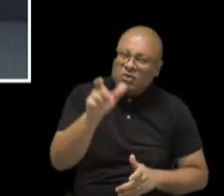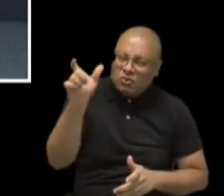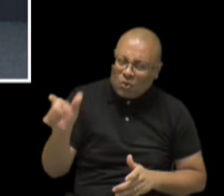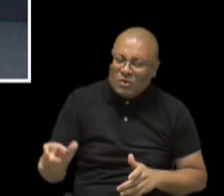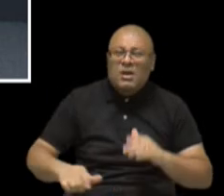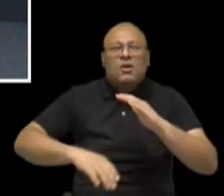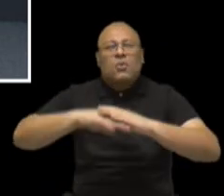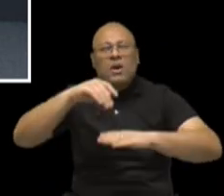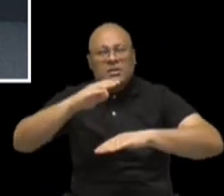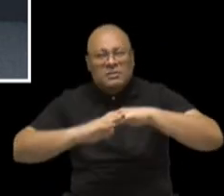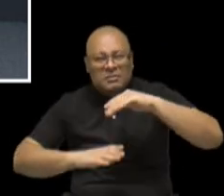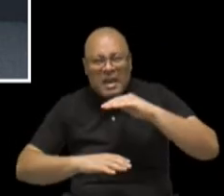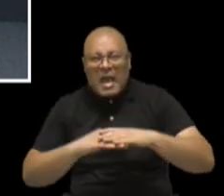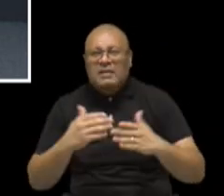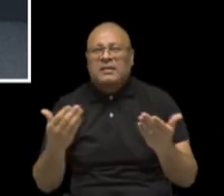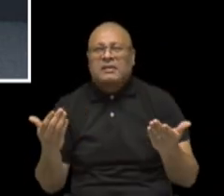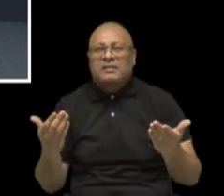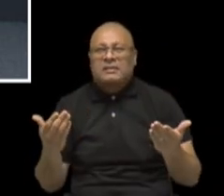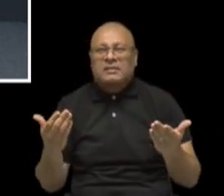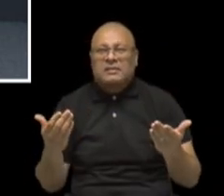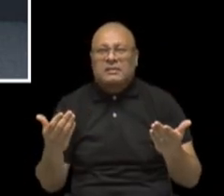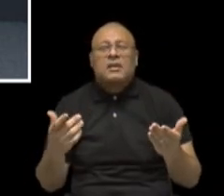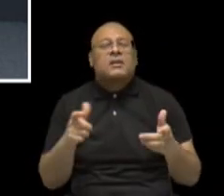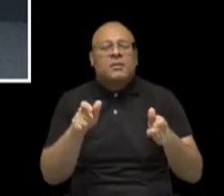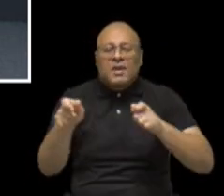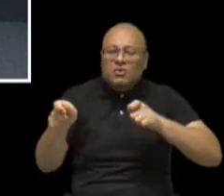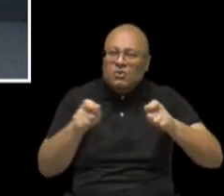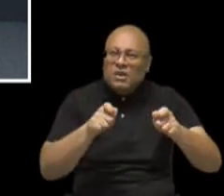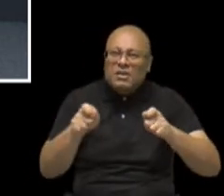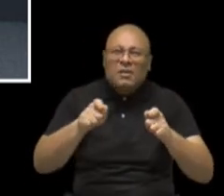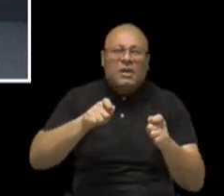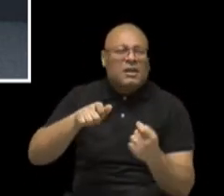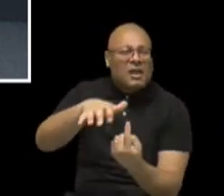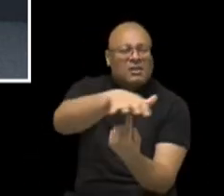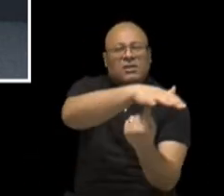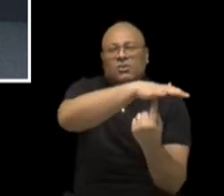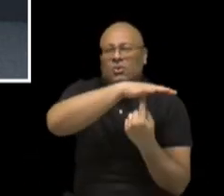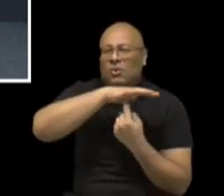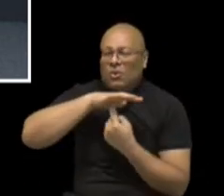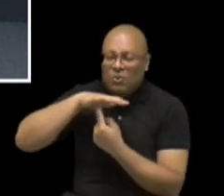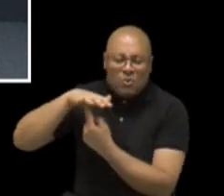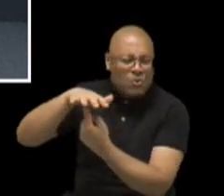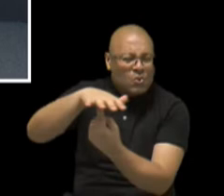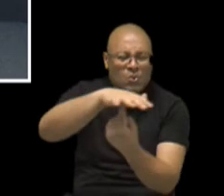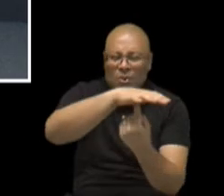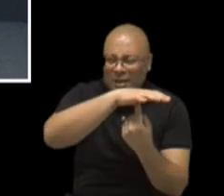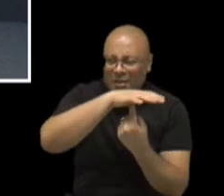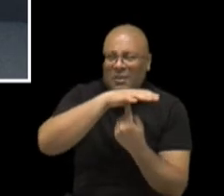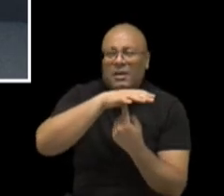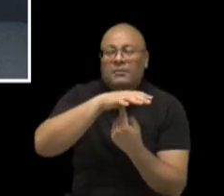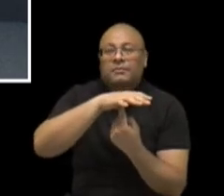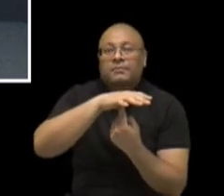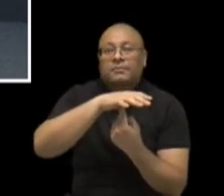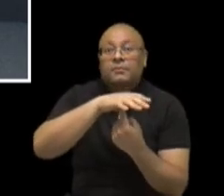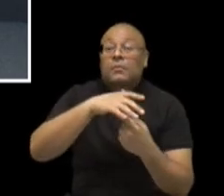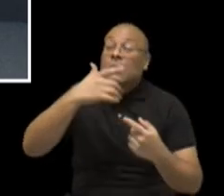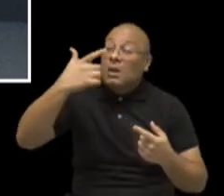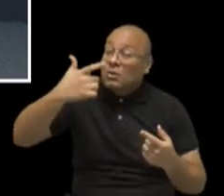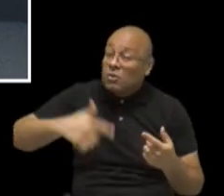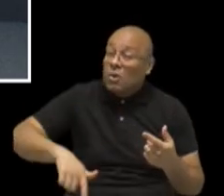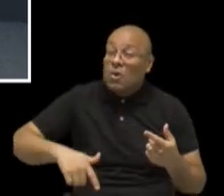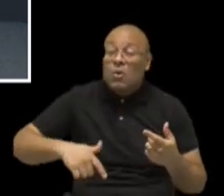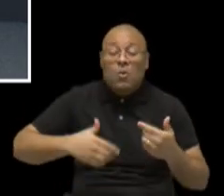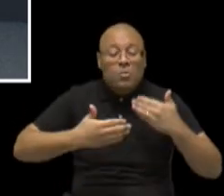practices. So it's about sustainable and ethical on all